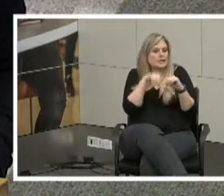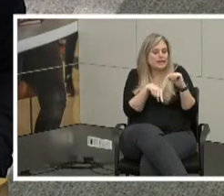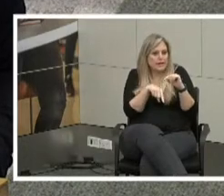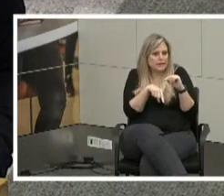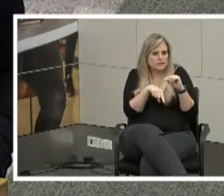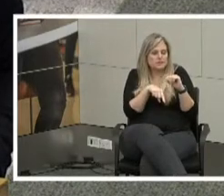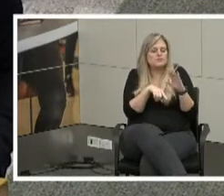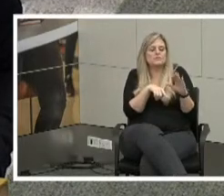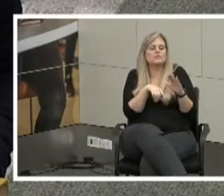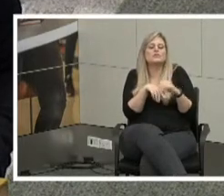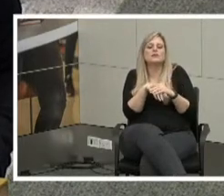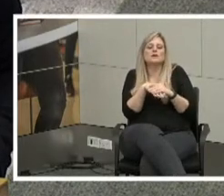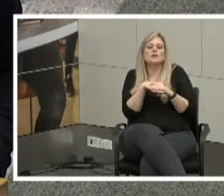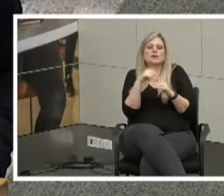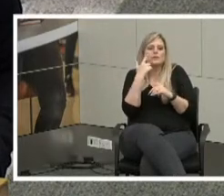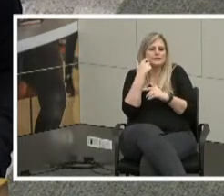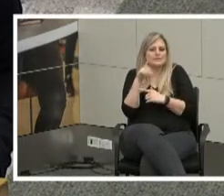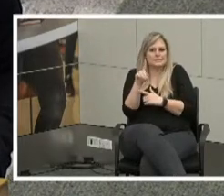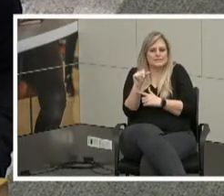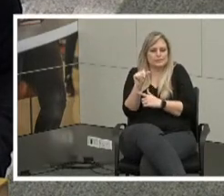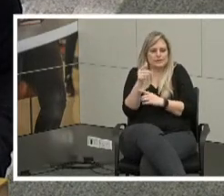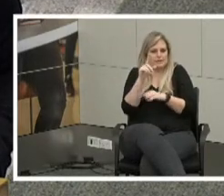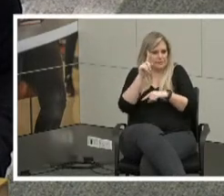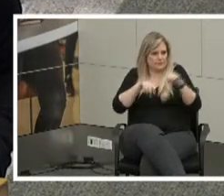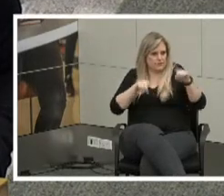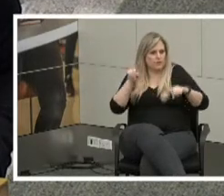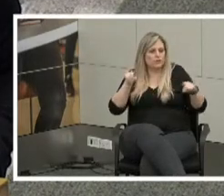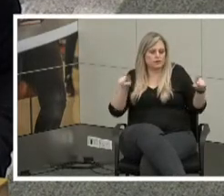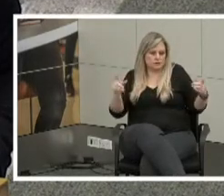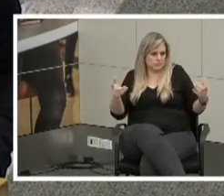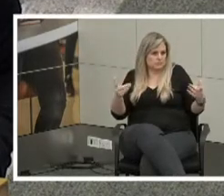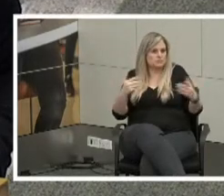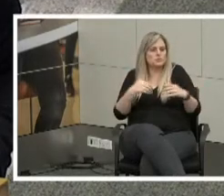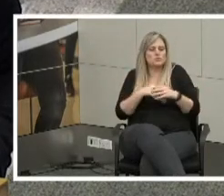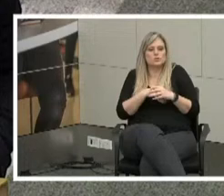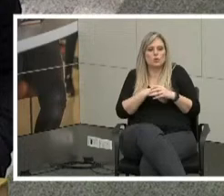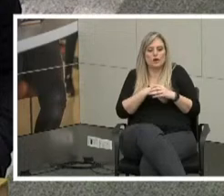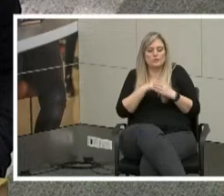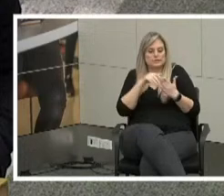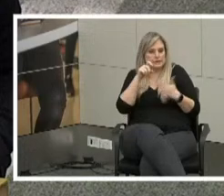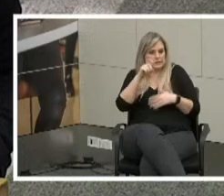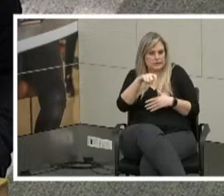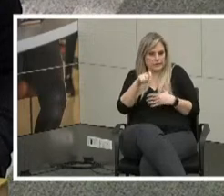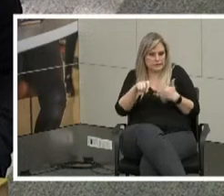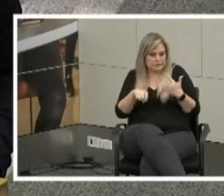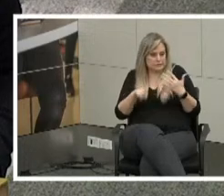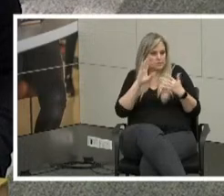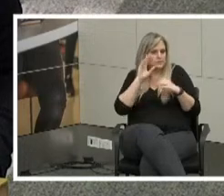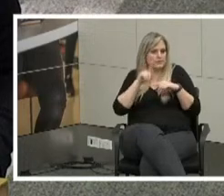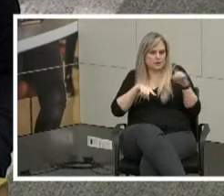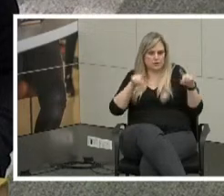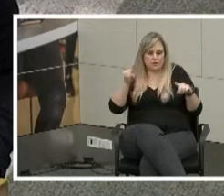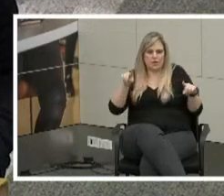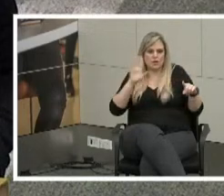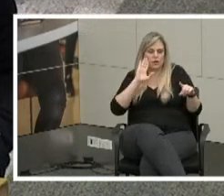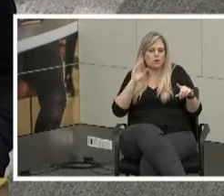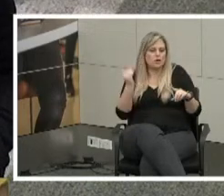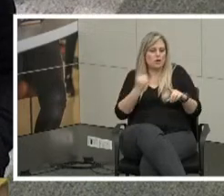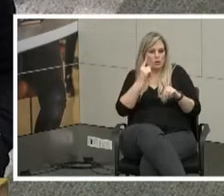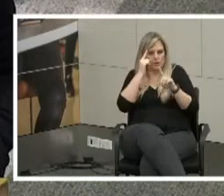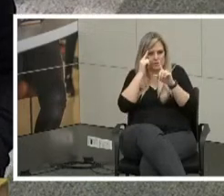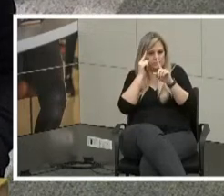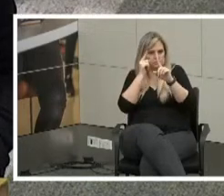meet it because disabilities vary right and student needs vary and we're always going to aim